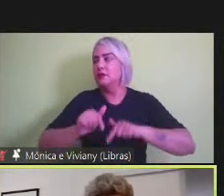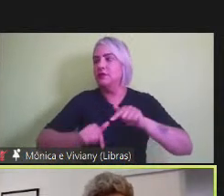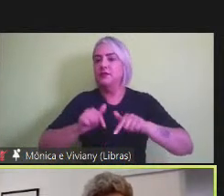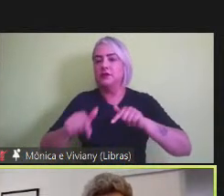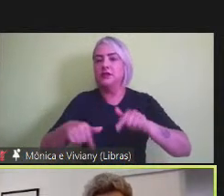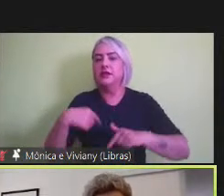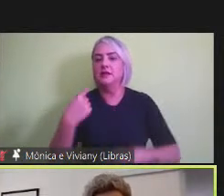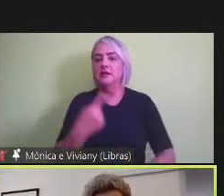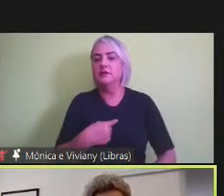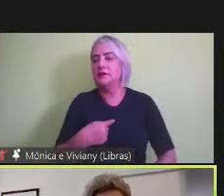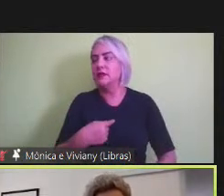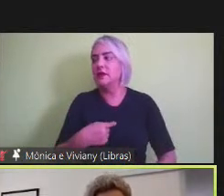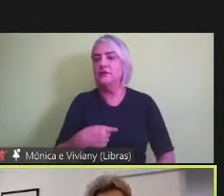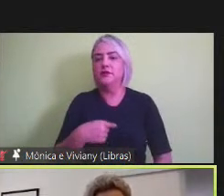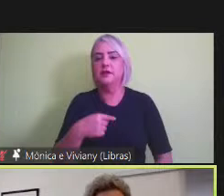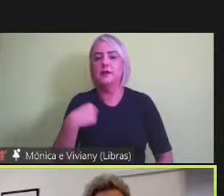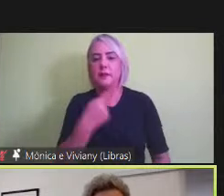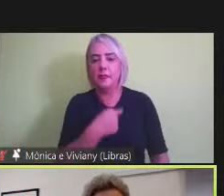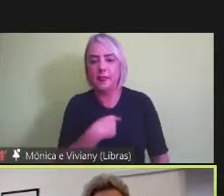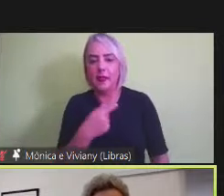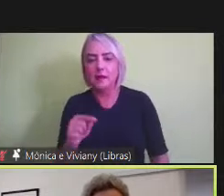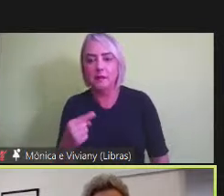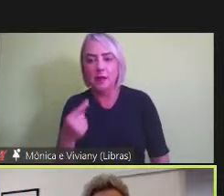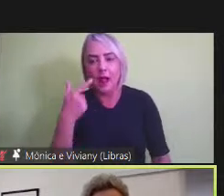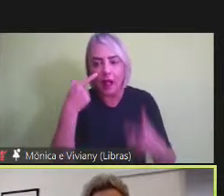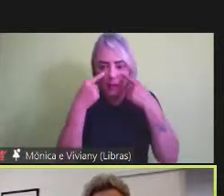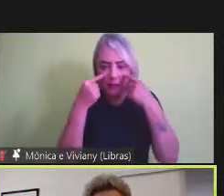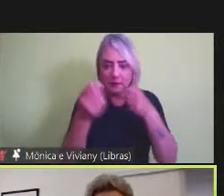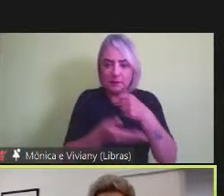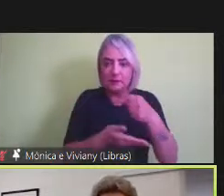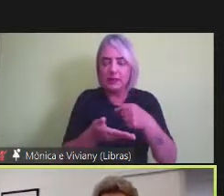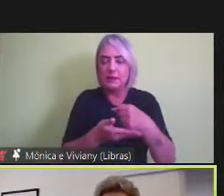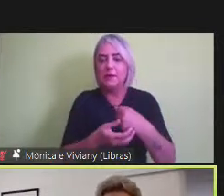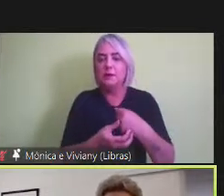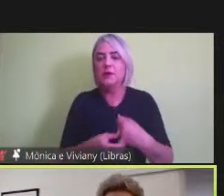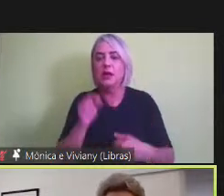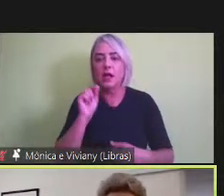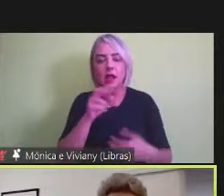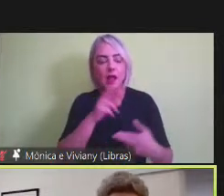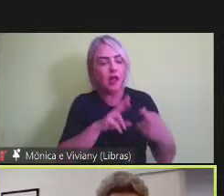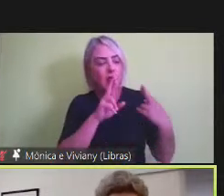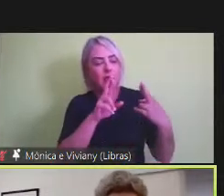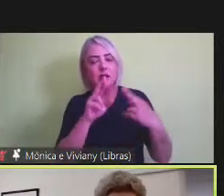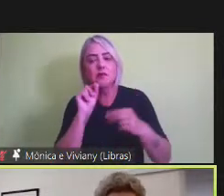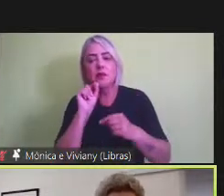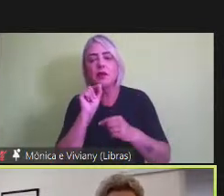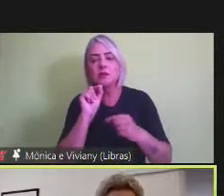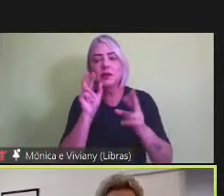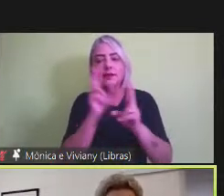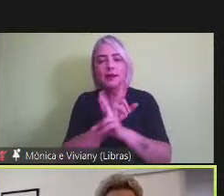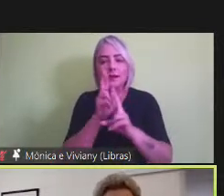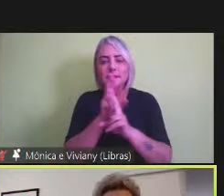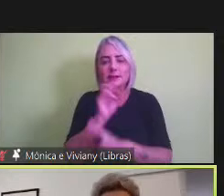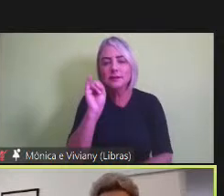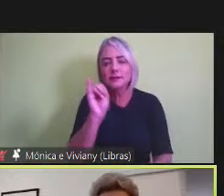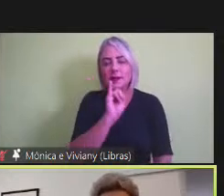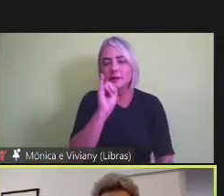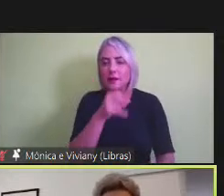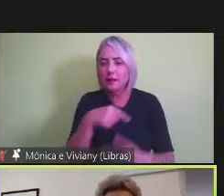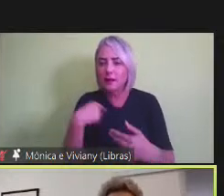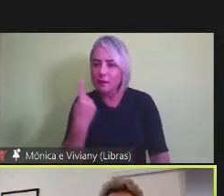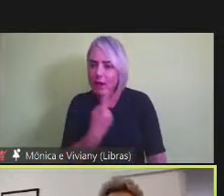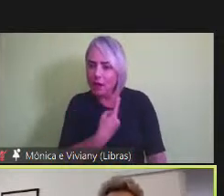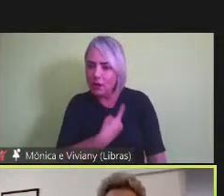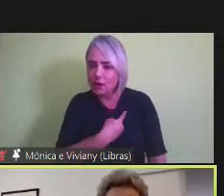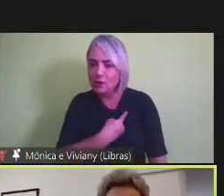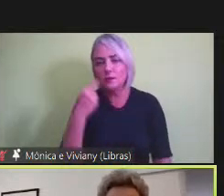process for the care with food and nutrition in basic healthcare, is about something that is very